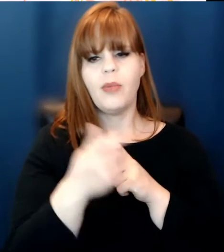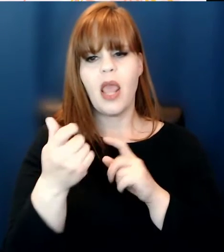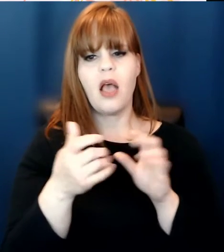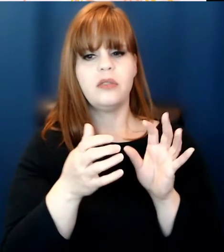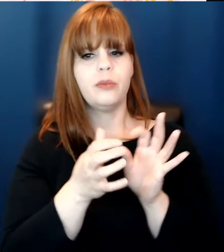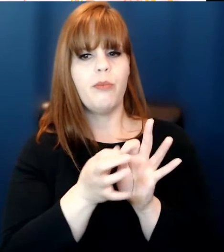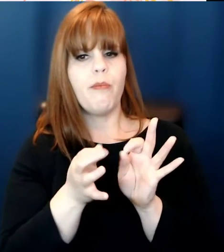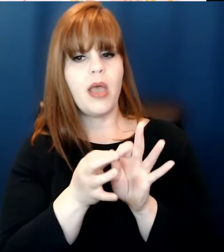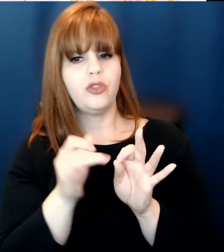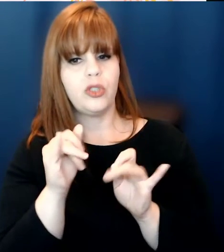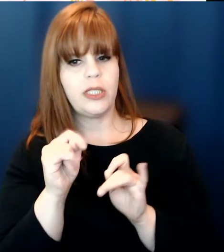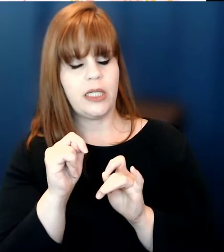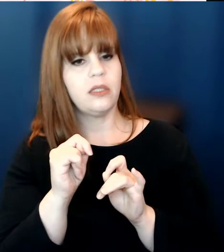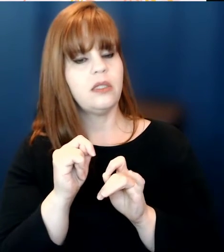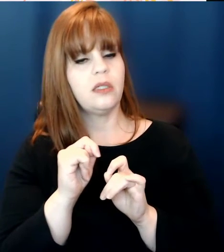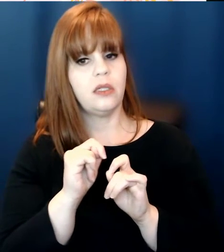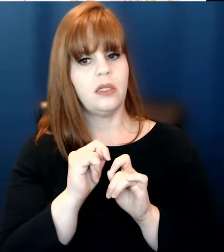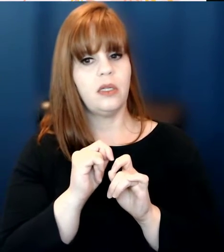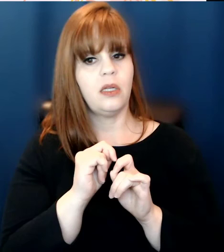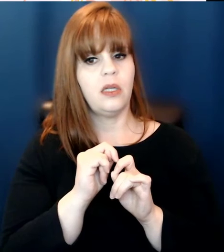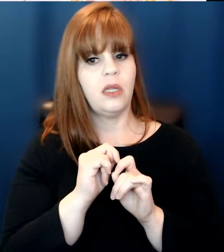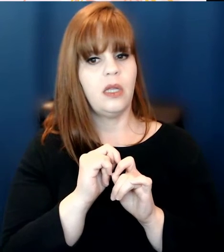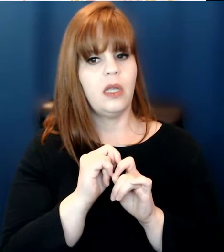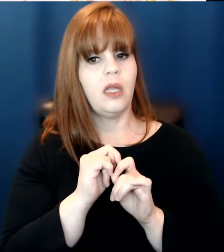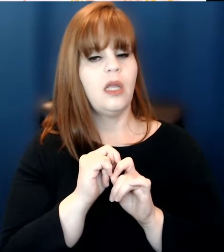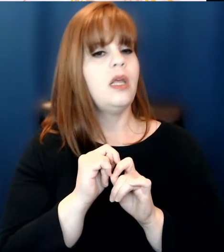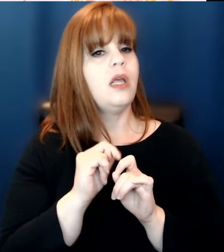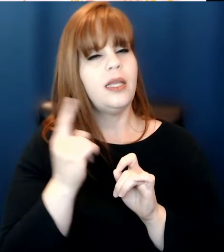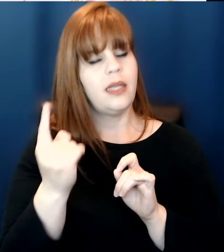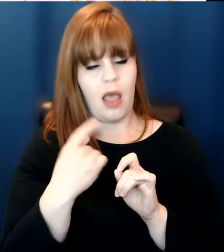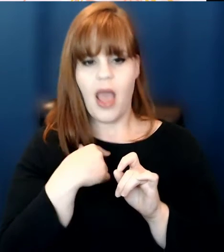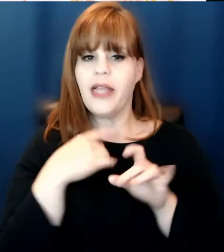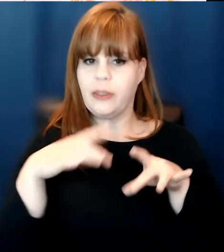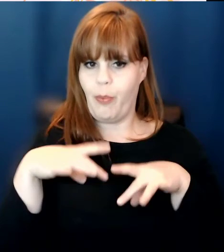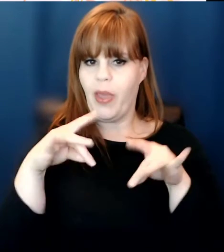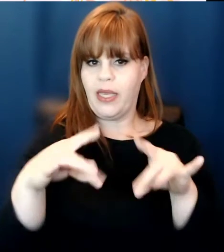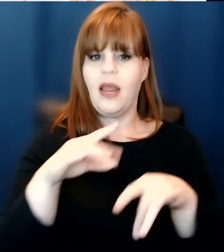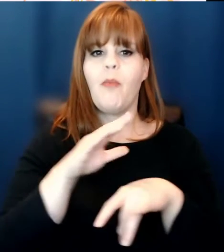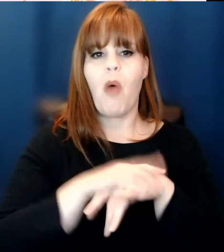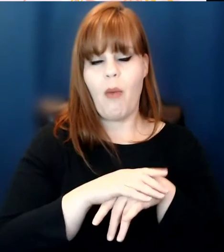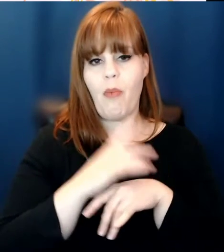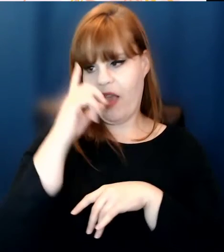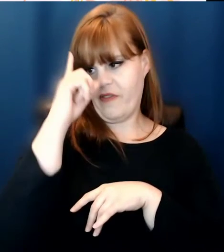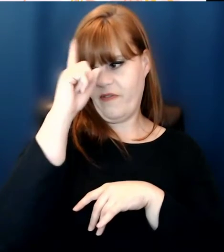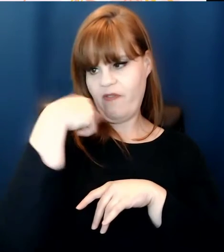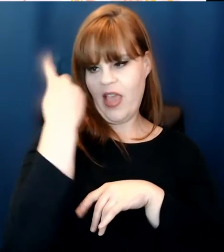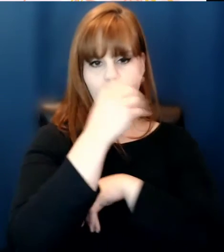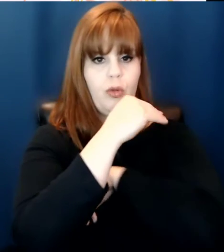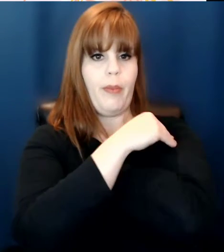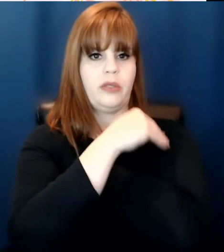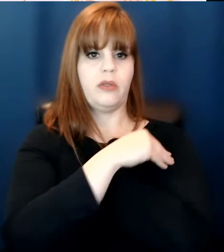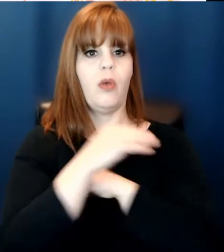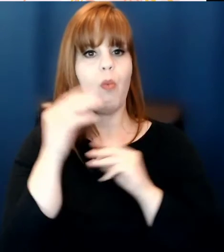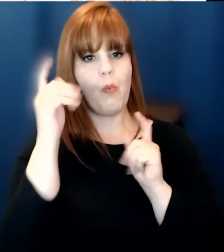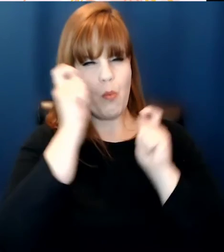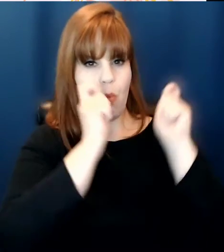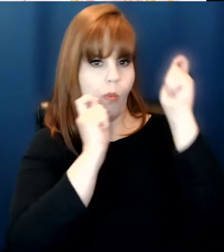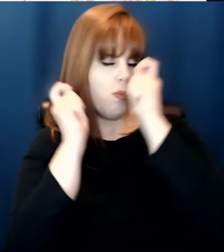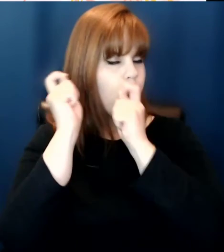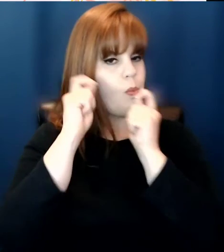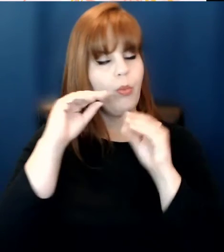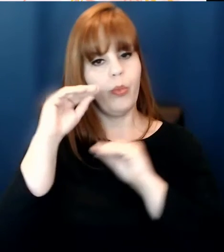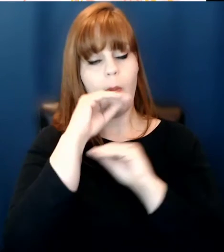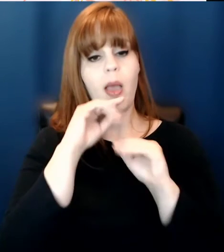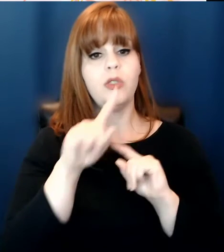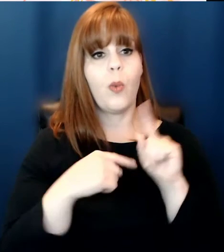someone else mentioned it, but it is actually picking up on my facial muscle movement. So a lot of the time